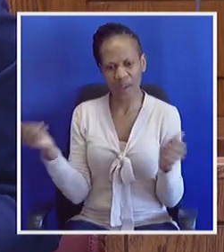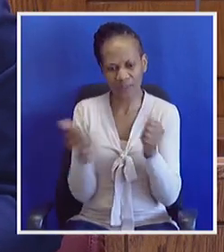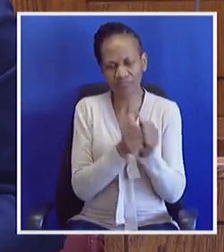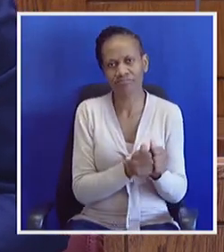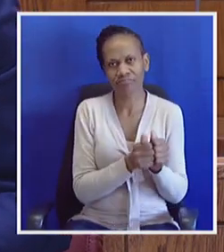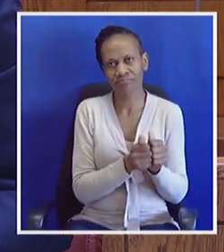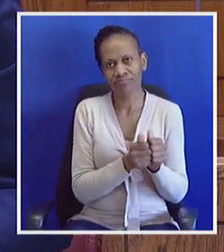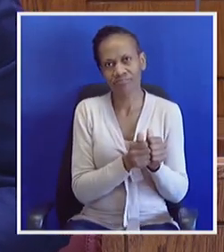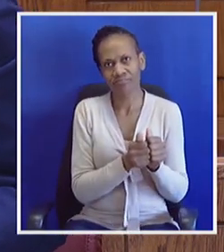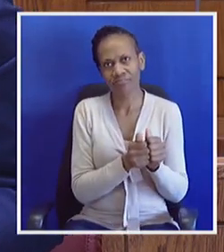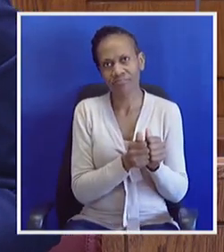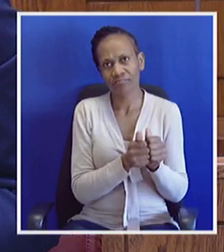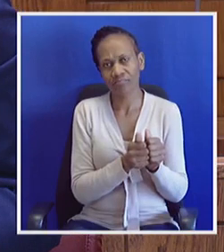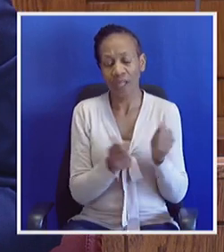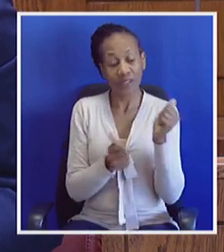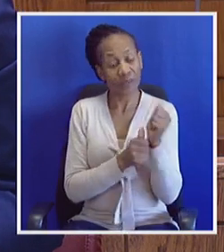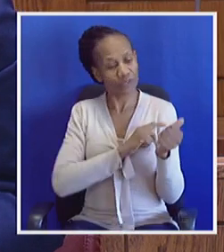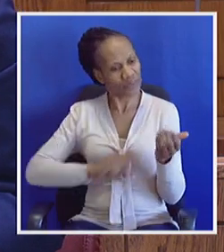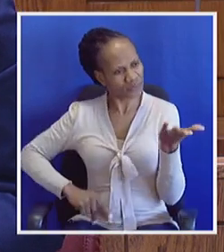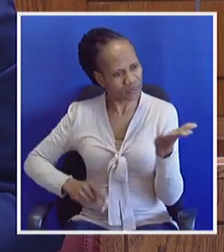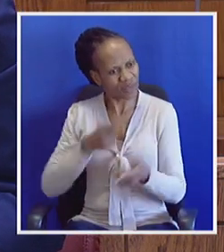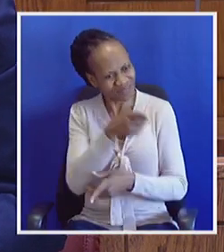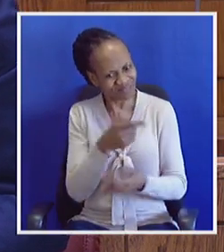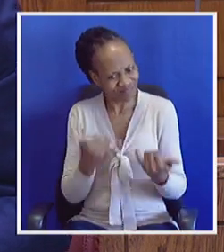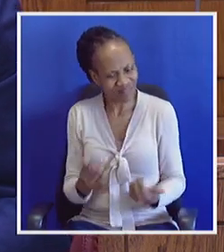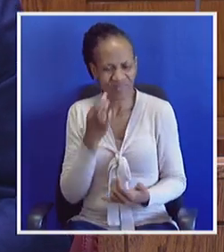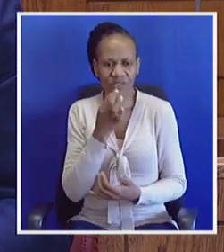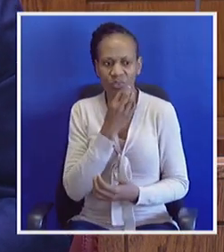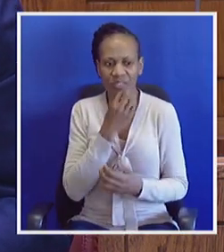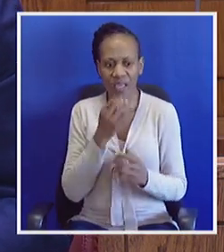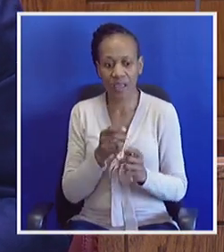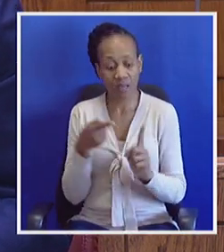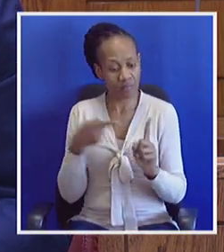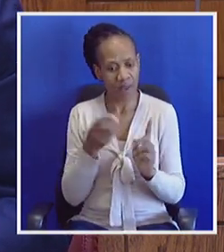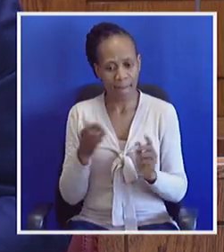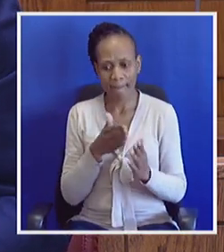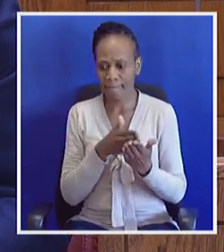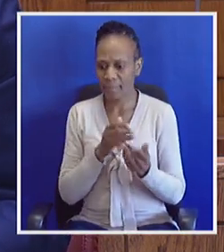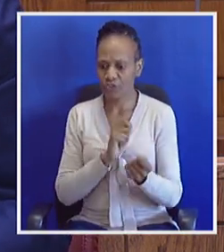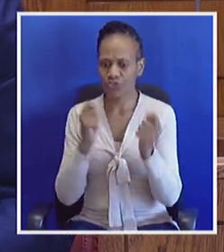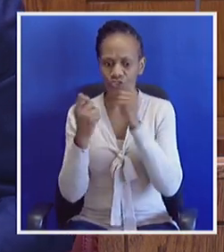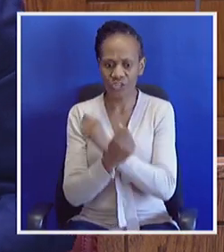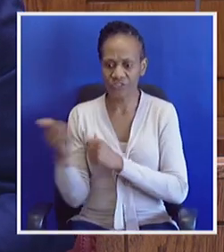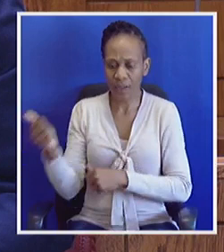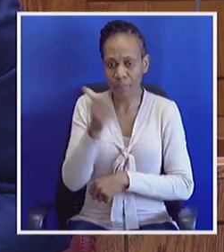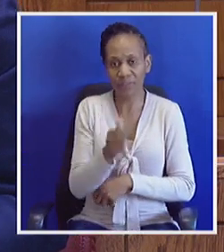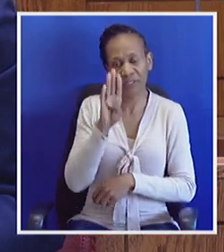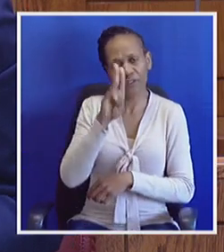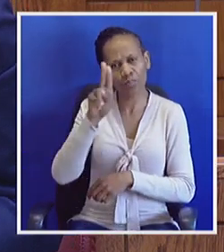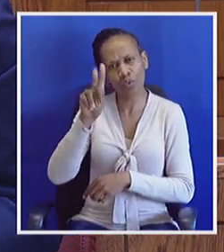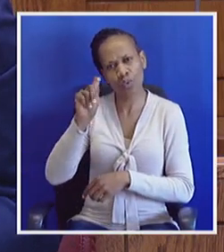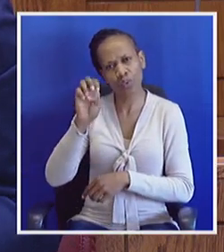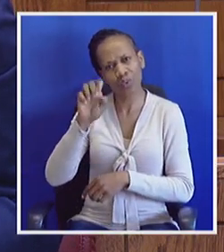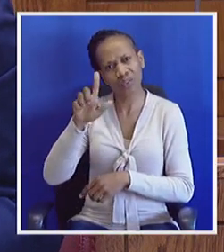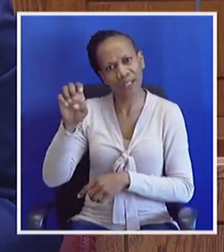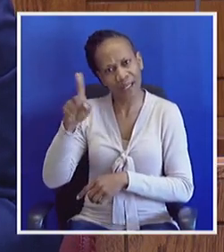gains. Deputy President, you're telling us now that you have replaced him and appointed Dr. Sandile Buthelezi. Let me tell you